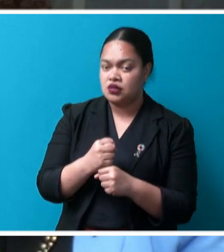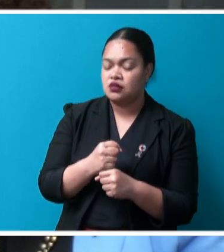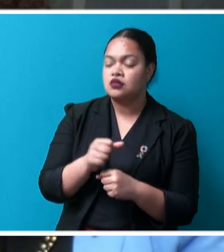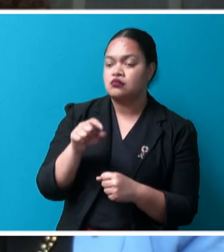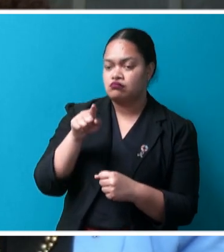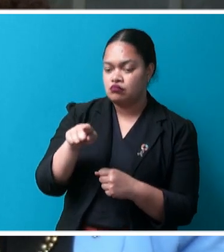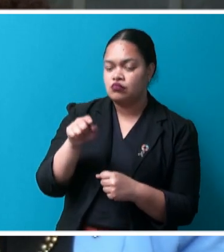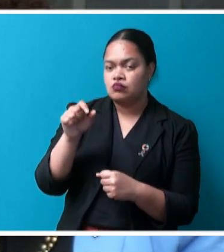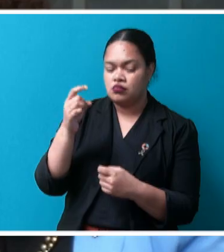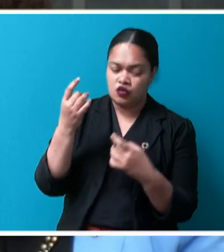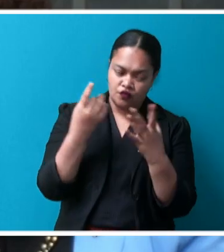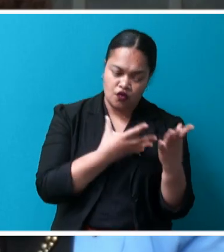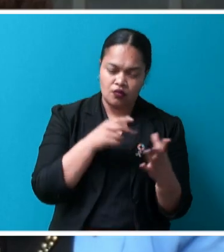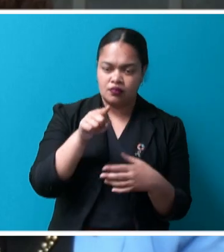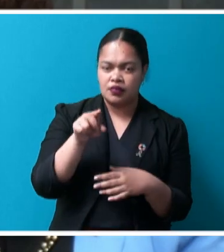But